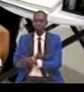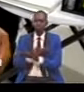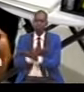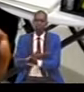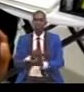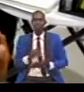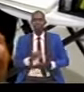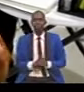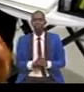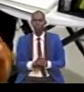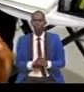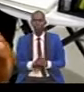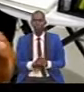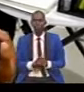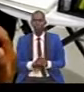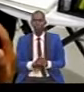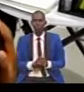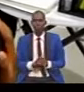if we can.